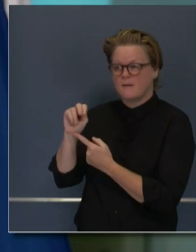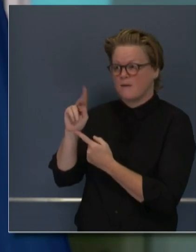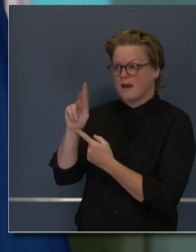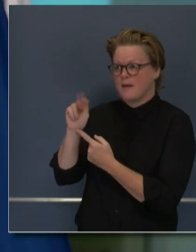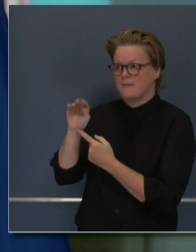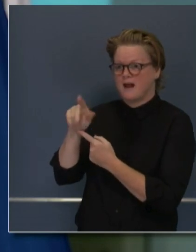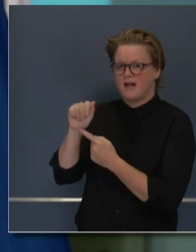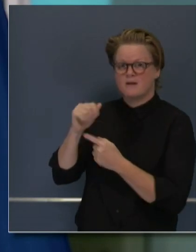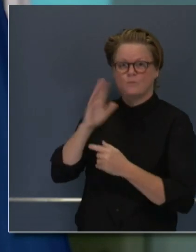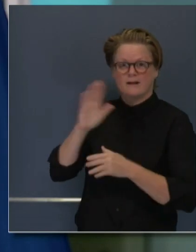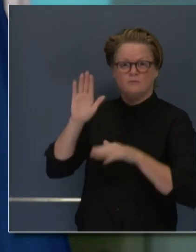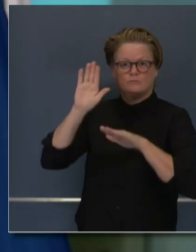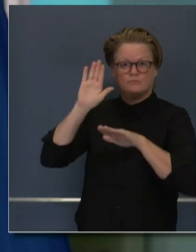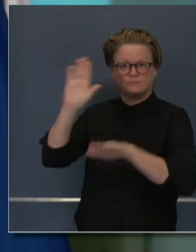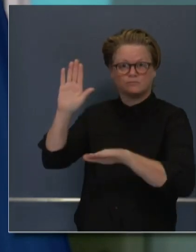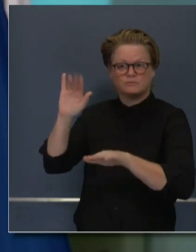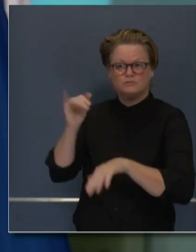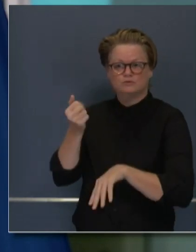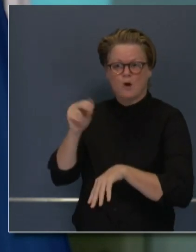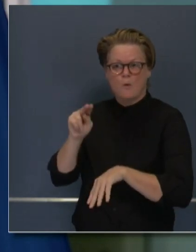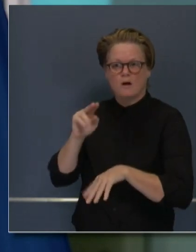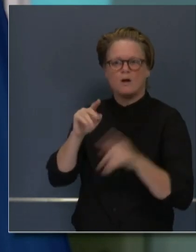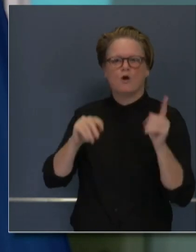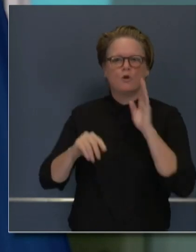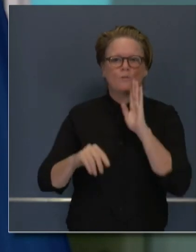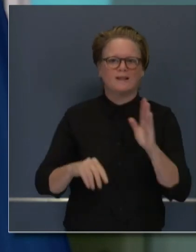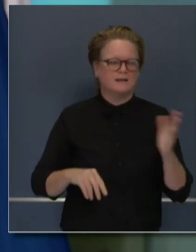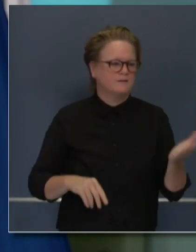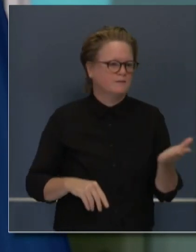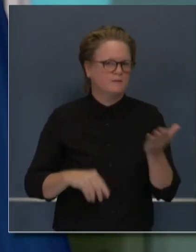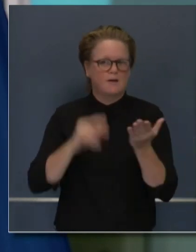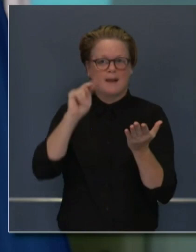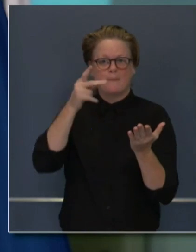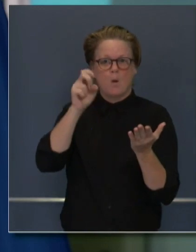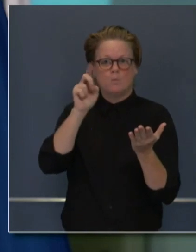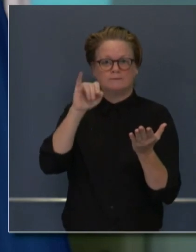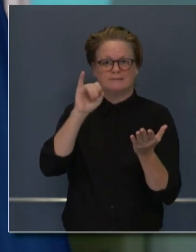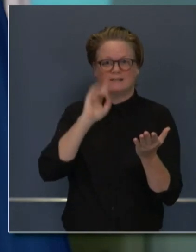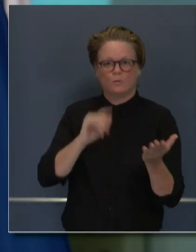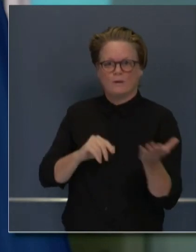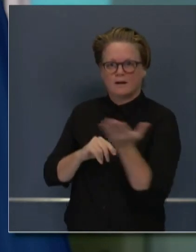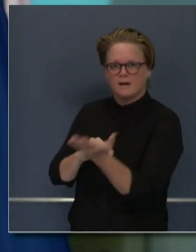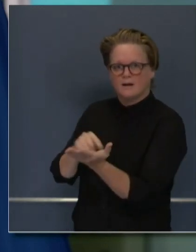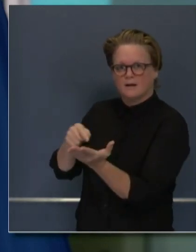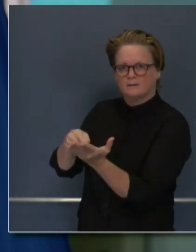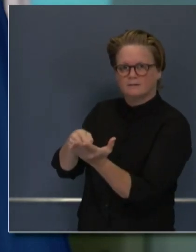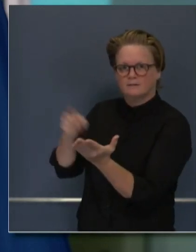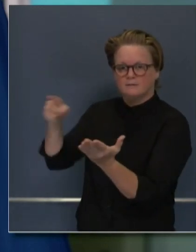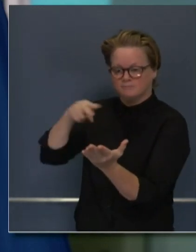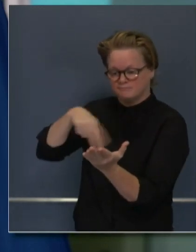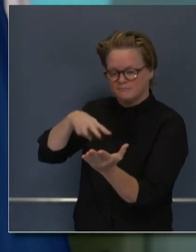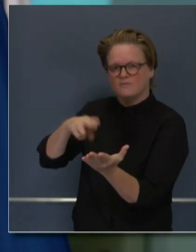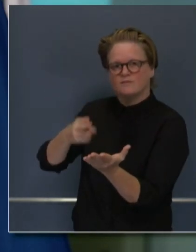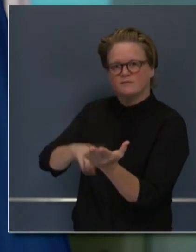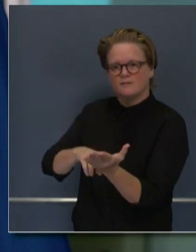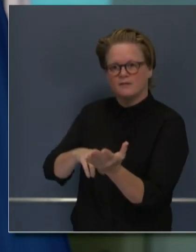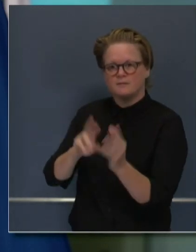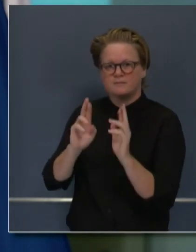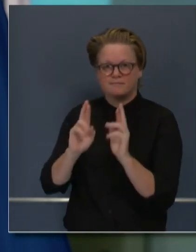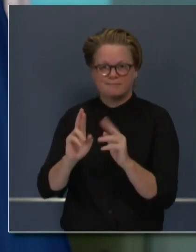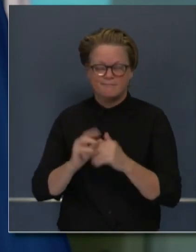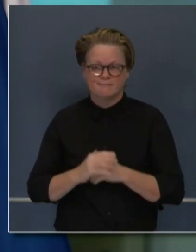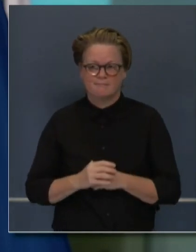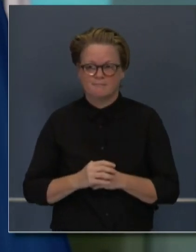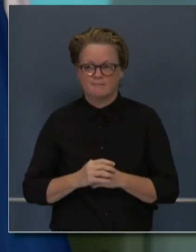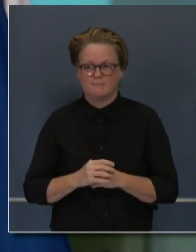strong collaboration. Obviously, the vice president-elect is not only someone familiar to 40 million Californians, but is